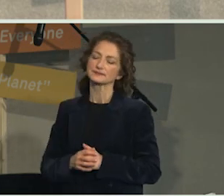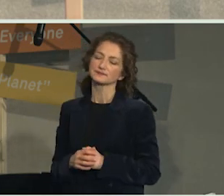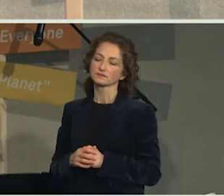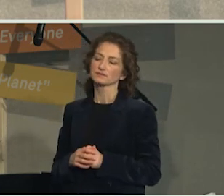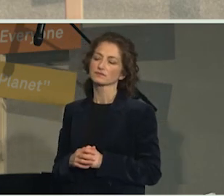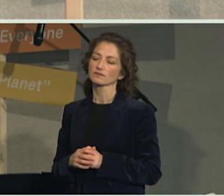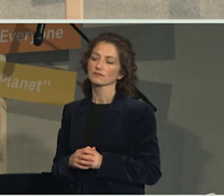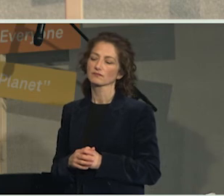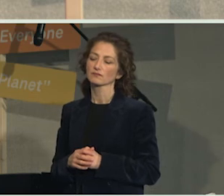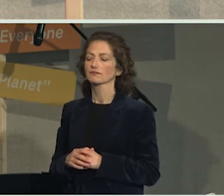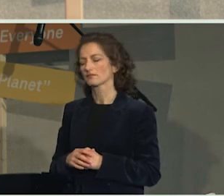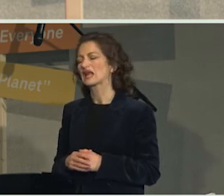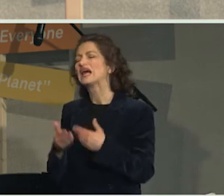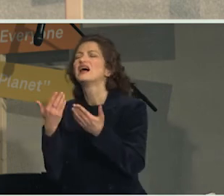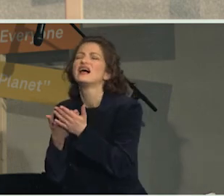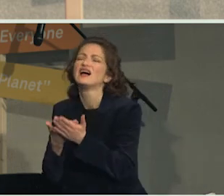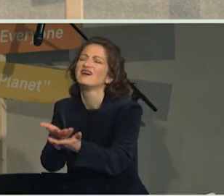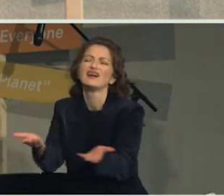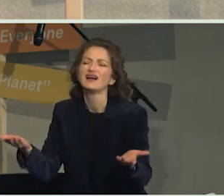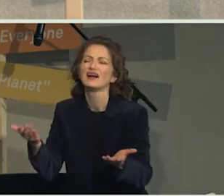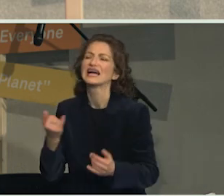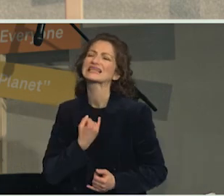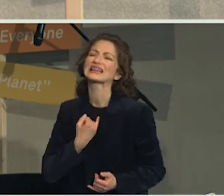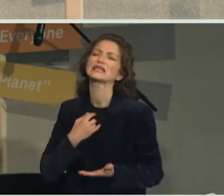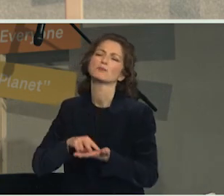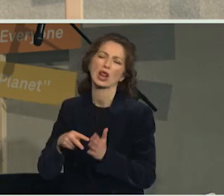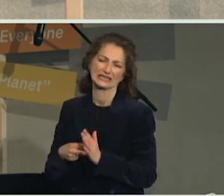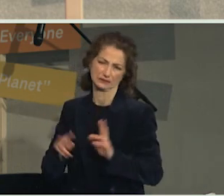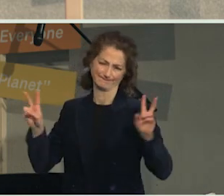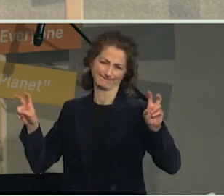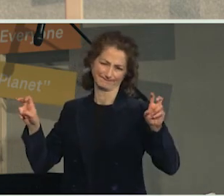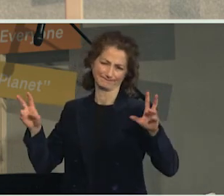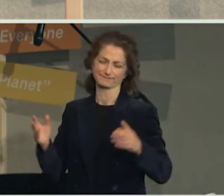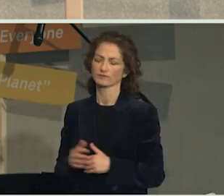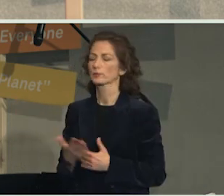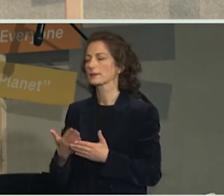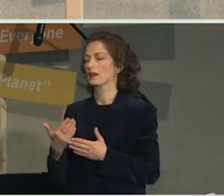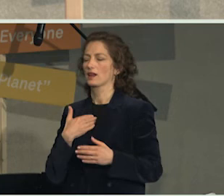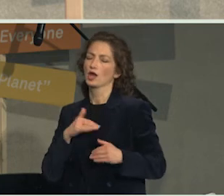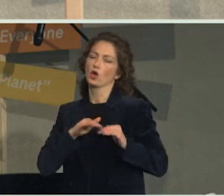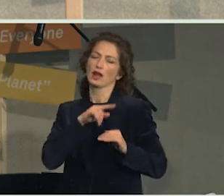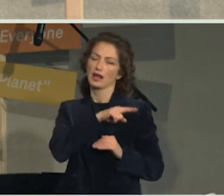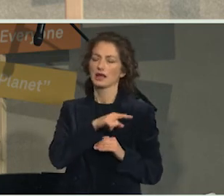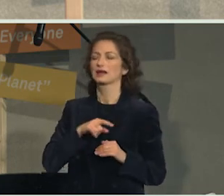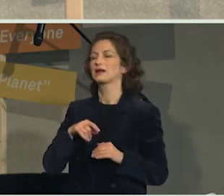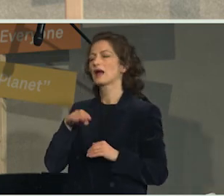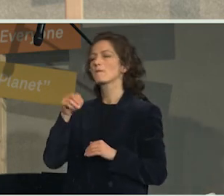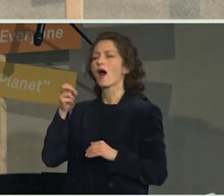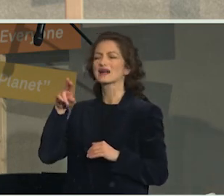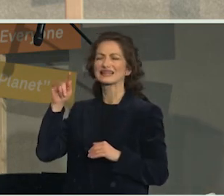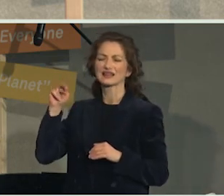call identity politics. For example, I have a colleague at Columbia, Mark Lila, whose response